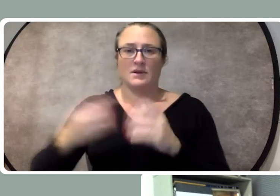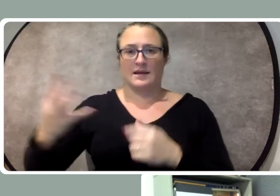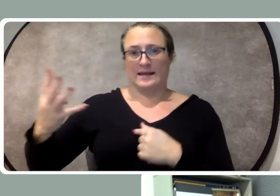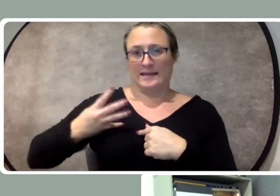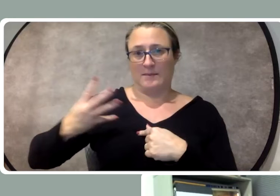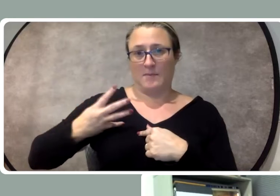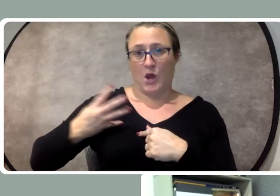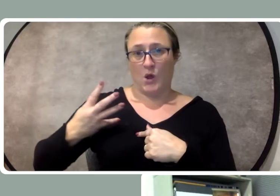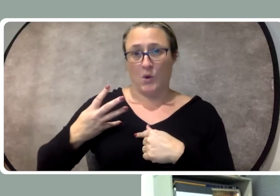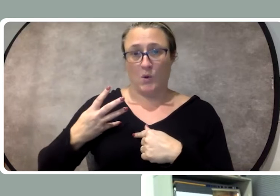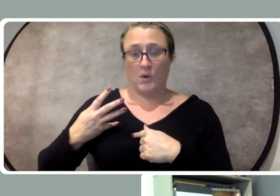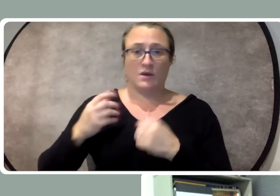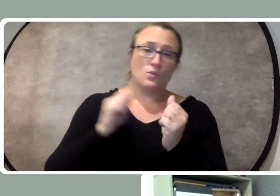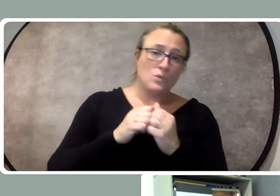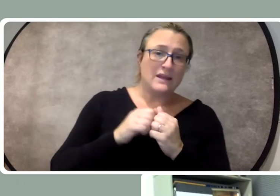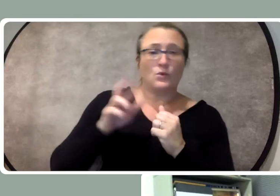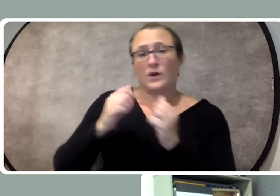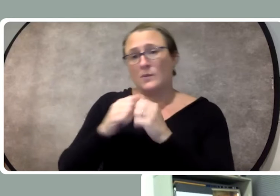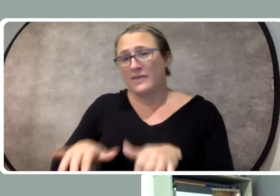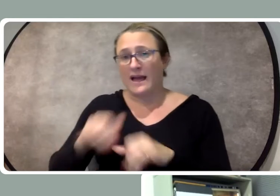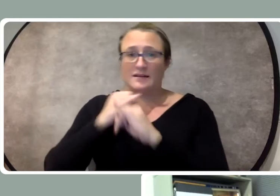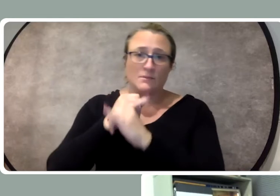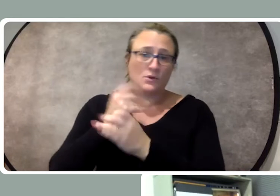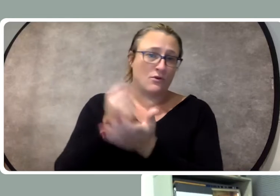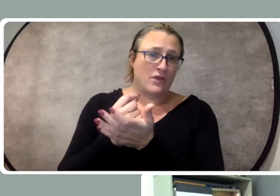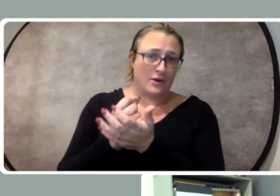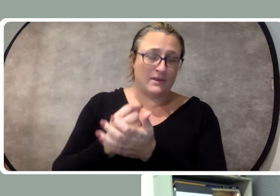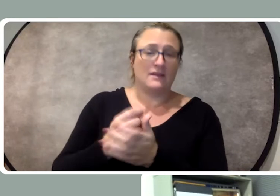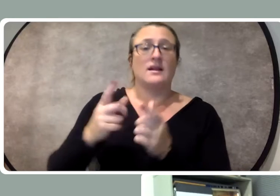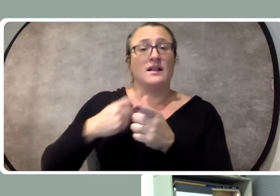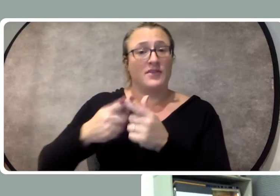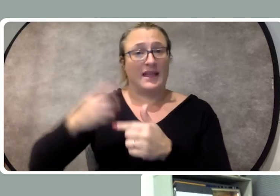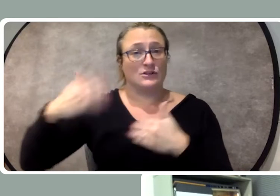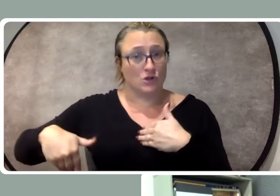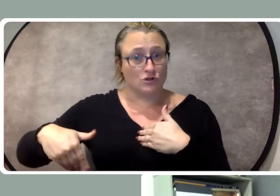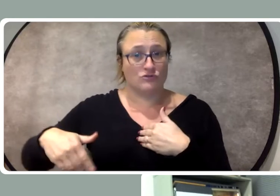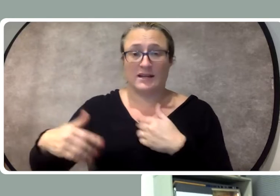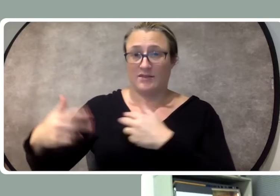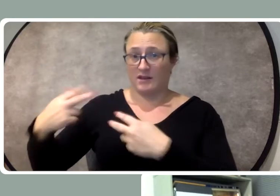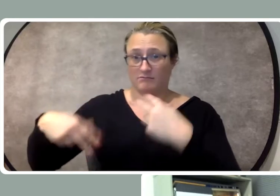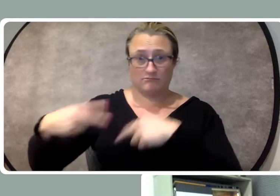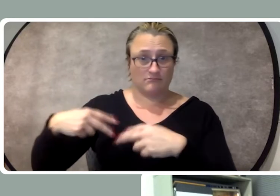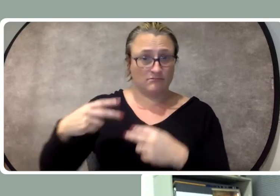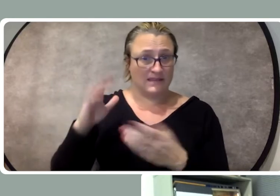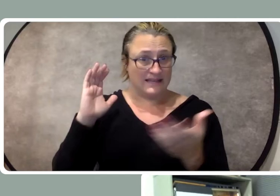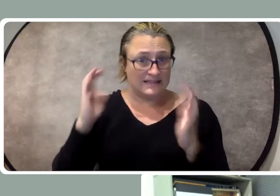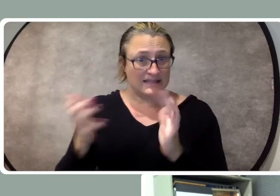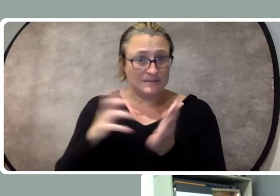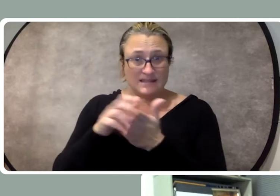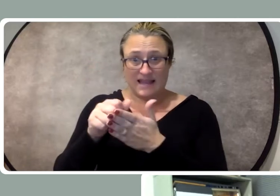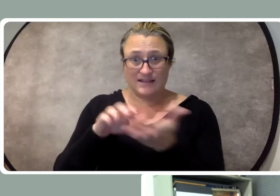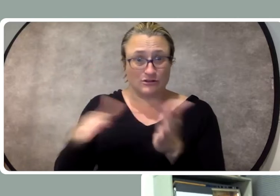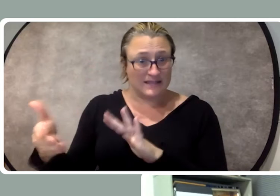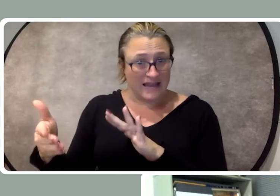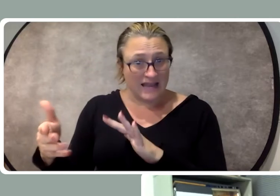with or without immune therapy first, go ahead and have surgery. And if all the cancer is dead, we can tell the woman